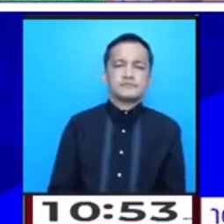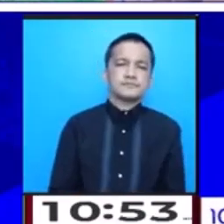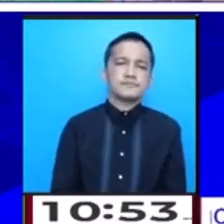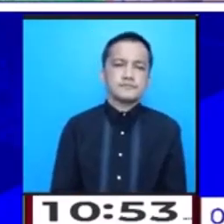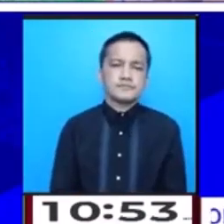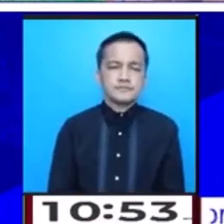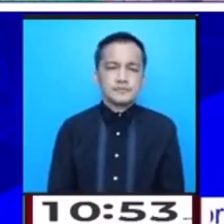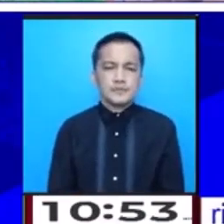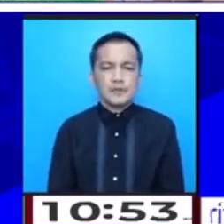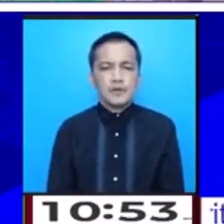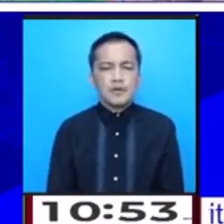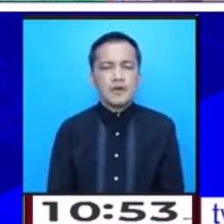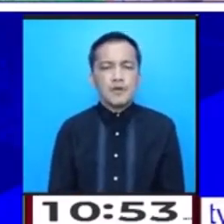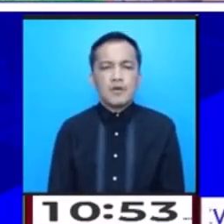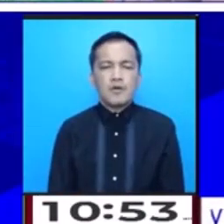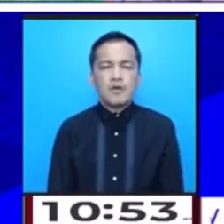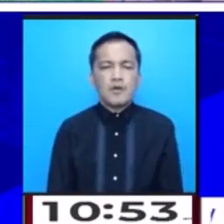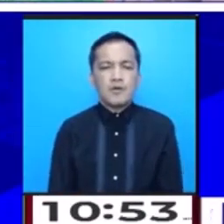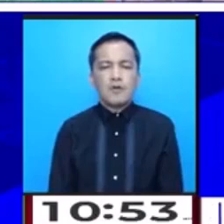To achieve